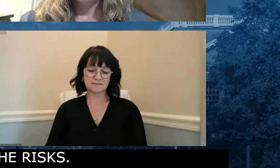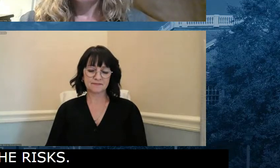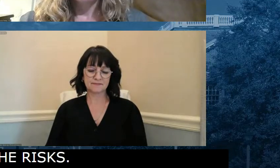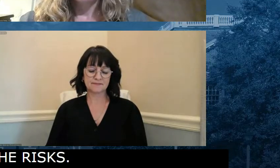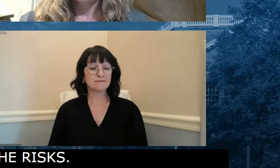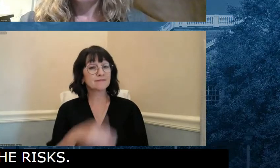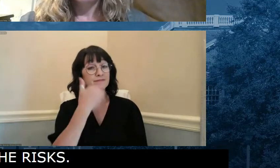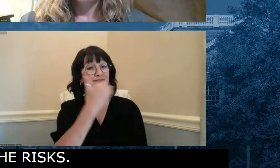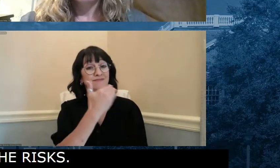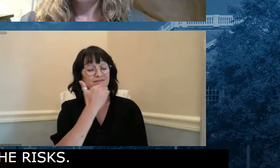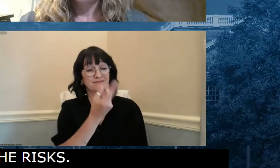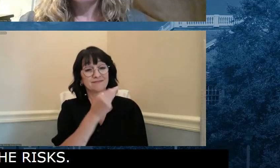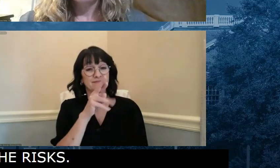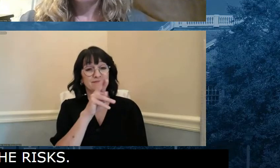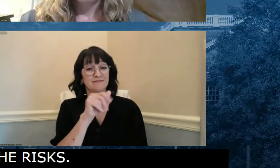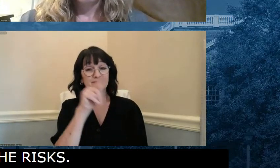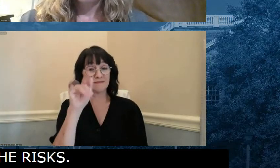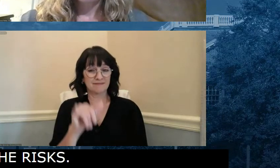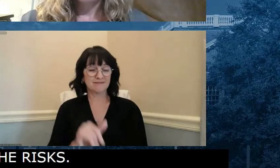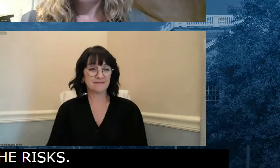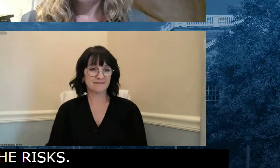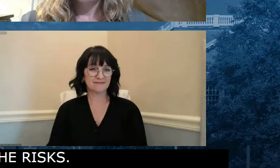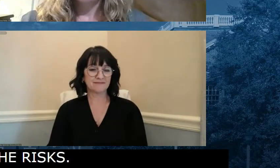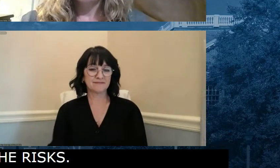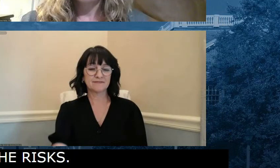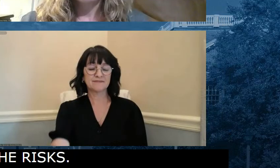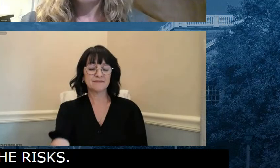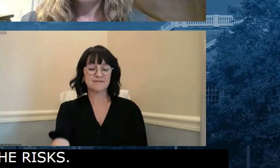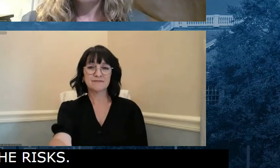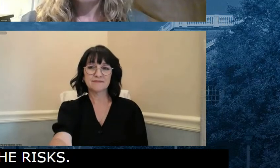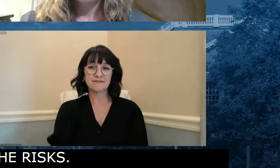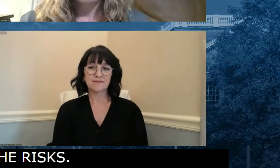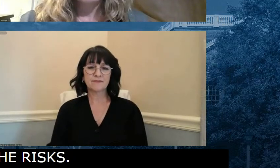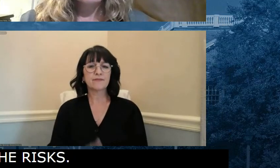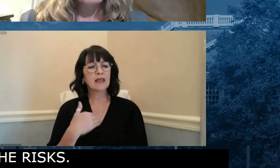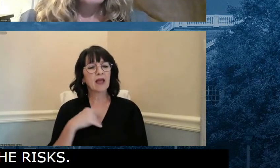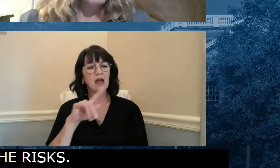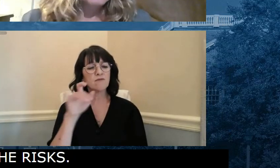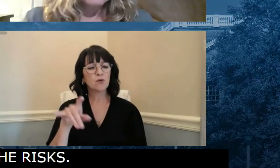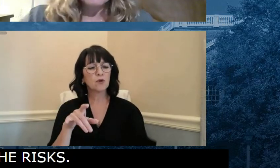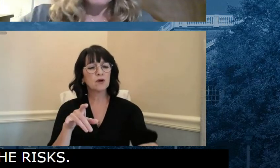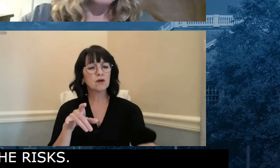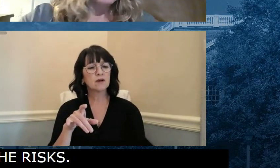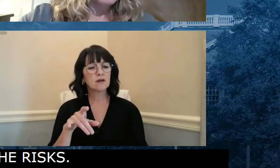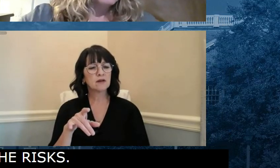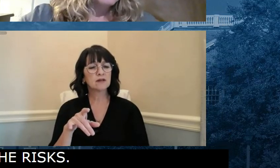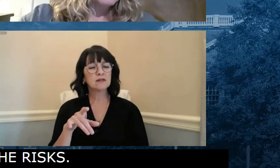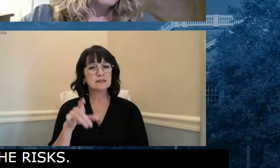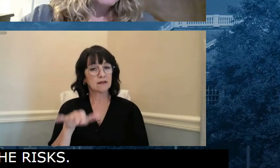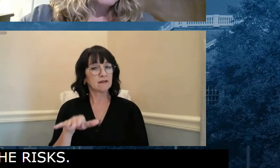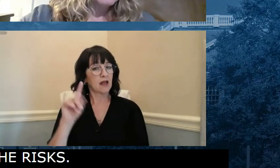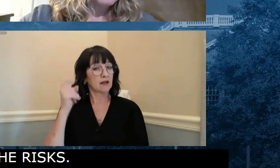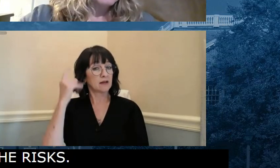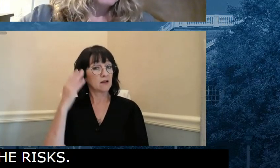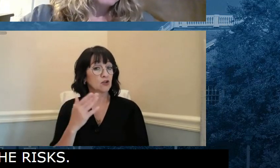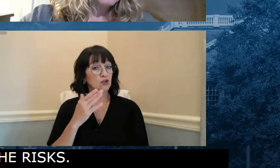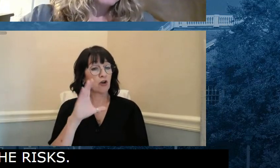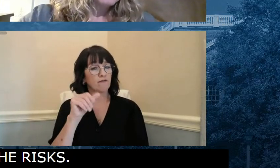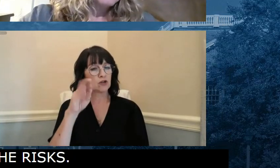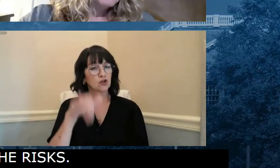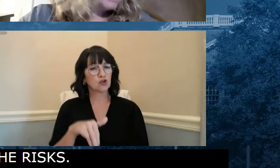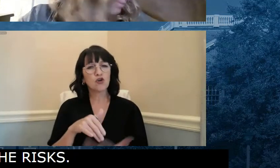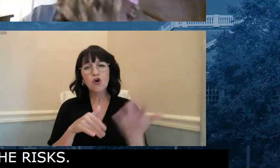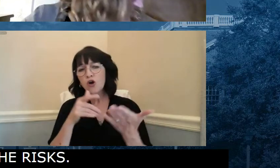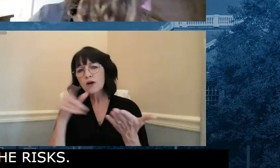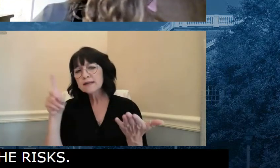Thank you, Dr. Rattay. So I have a question here for Governor Carney from Daniel Lenz in the comments. How does Delaware compare, Daniel